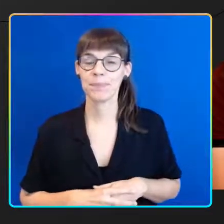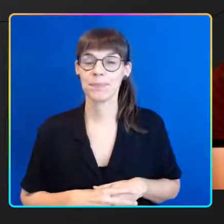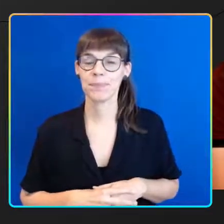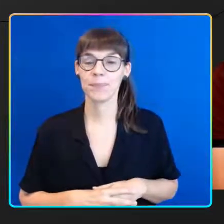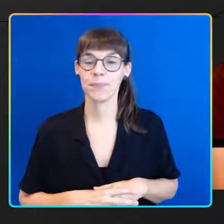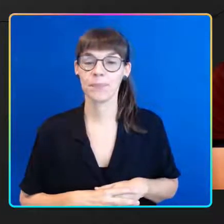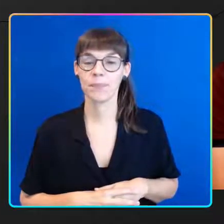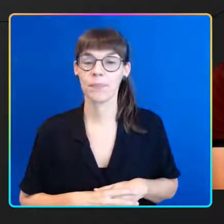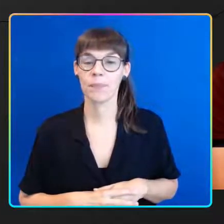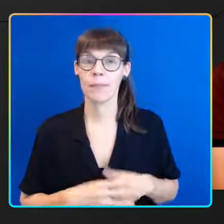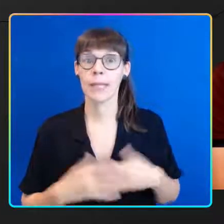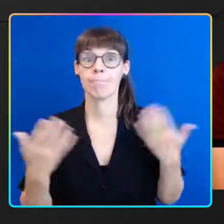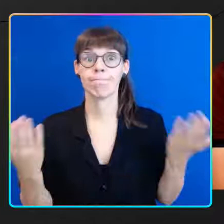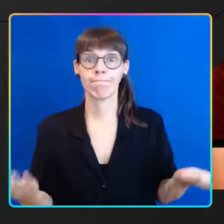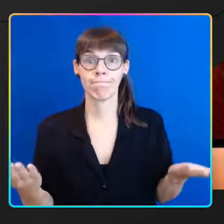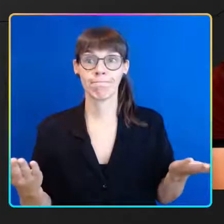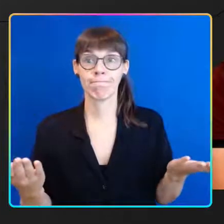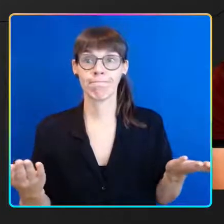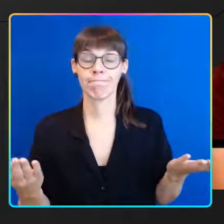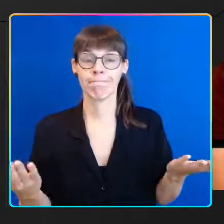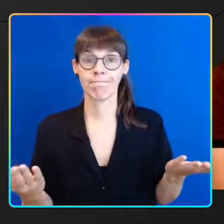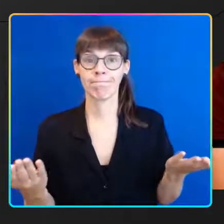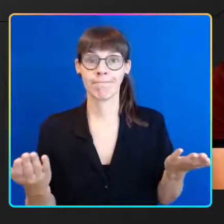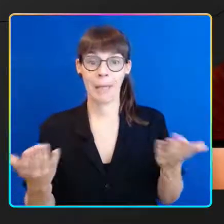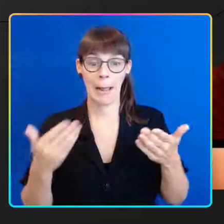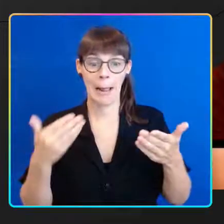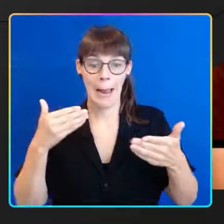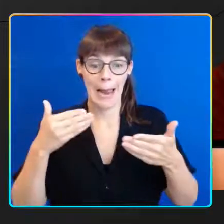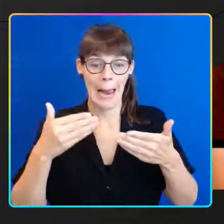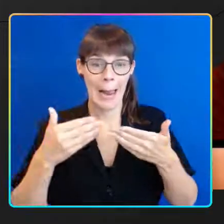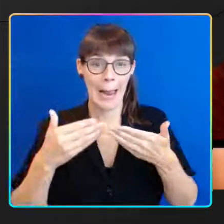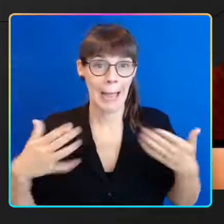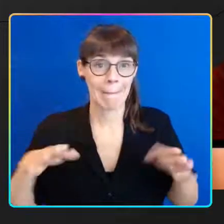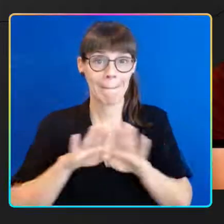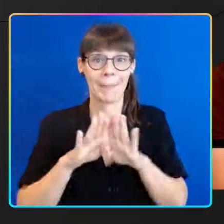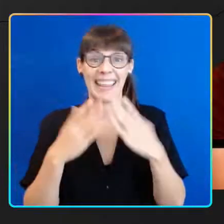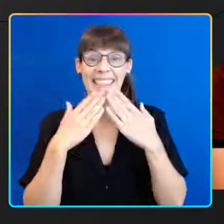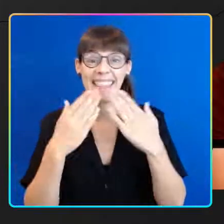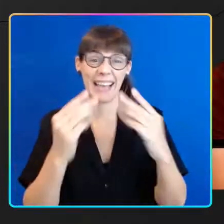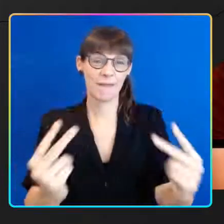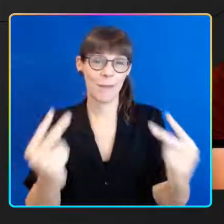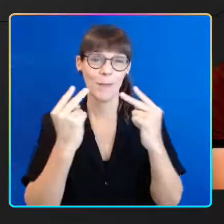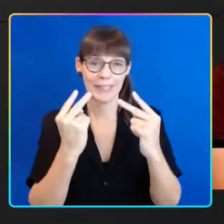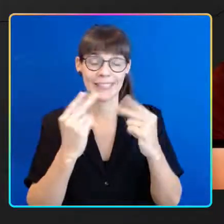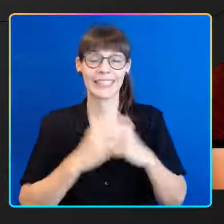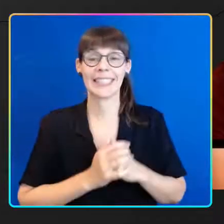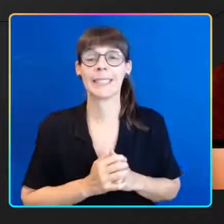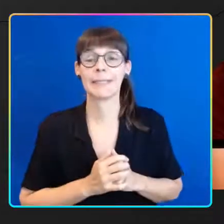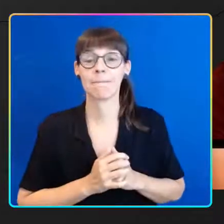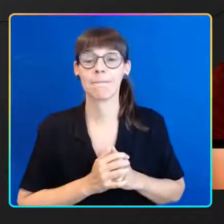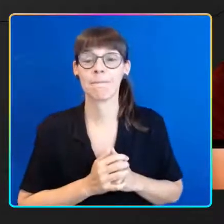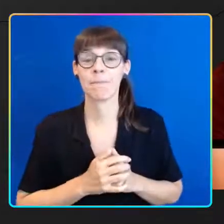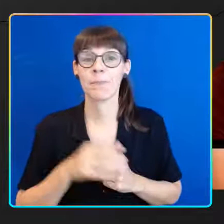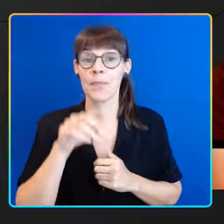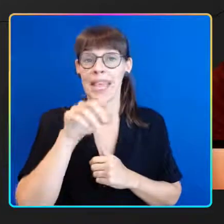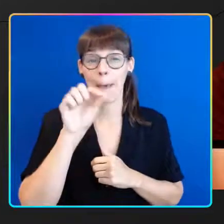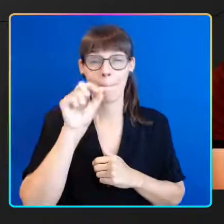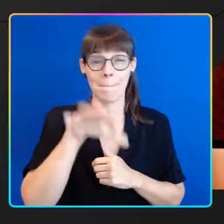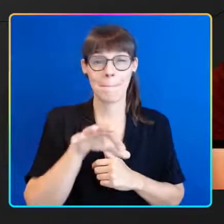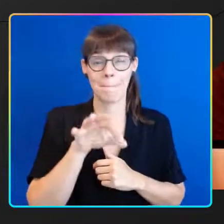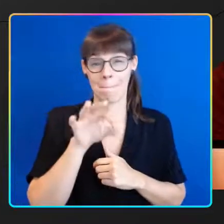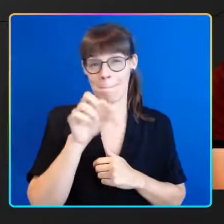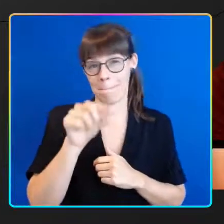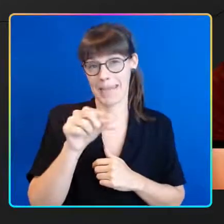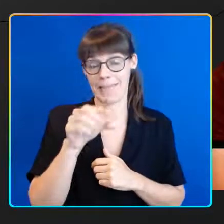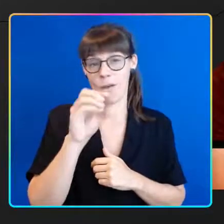But we are at our final few seconds. Thank you so much for joining us today on the A Bit of AI show, season 2,